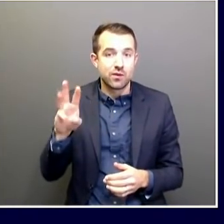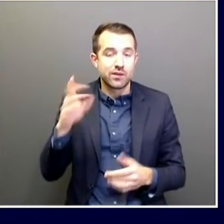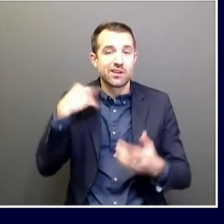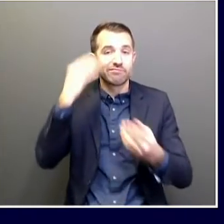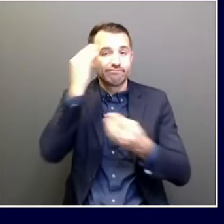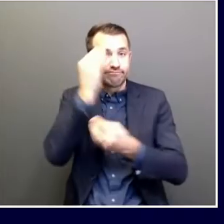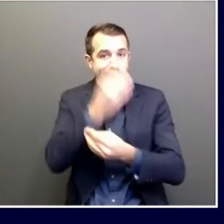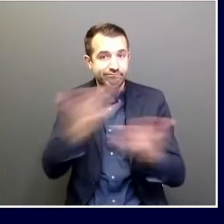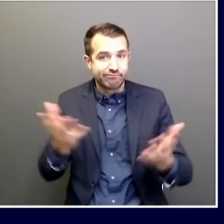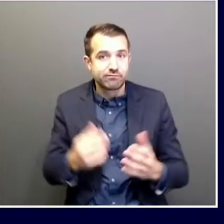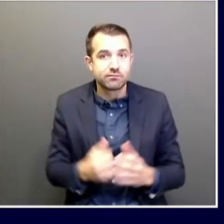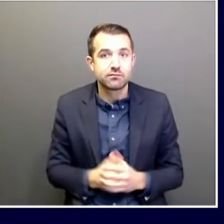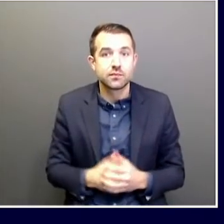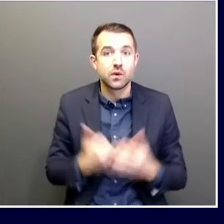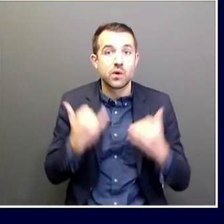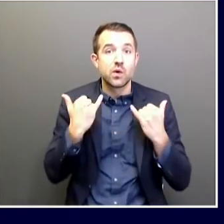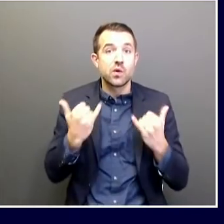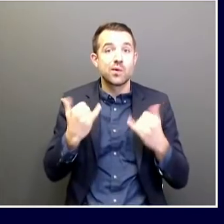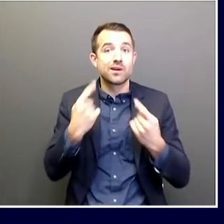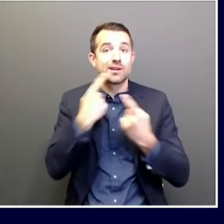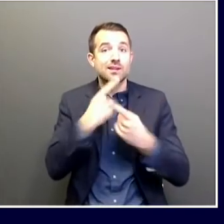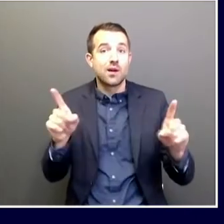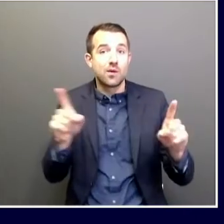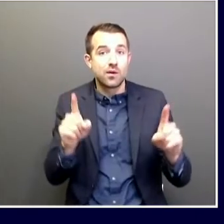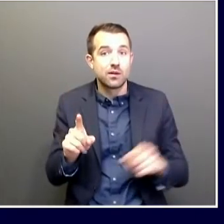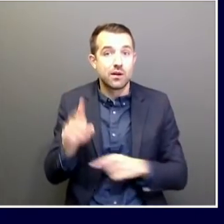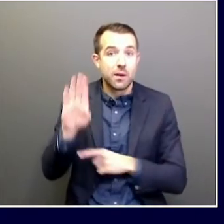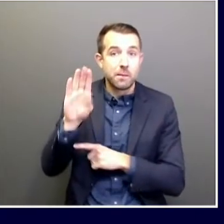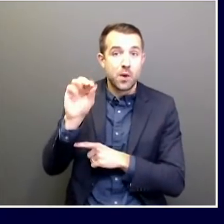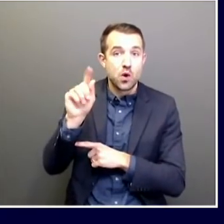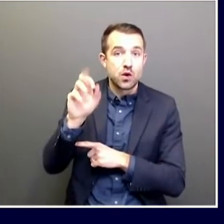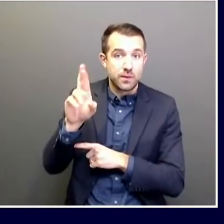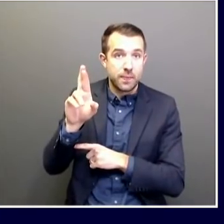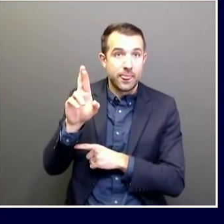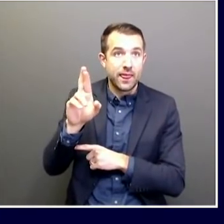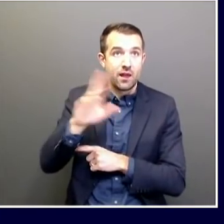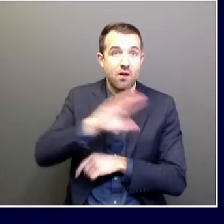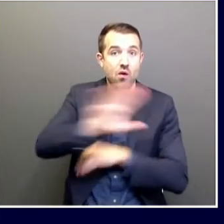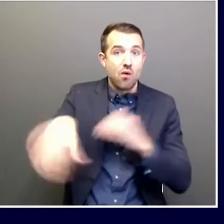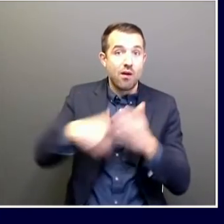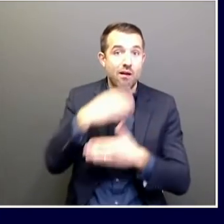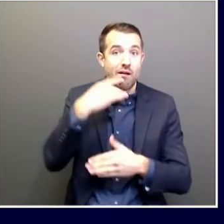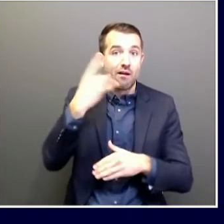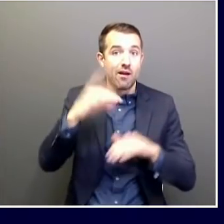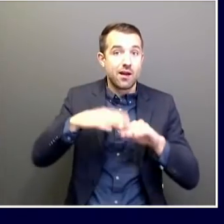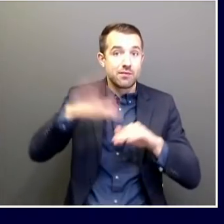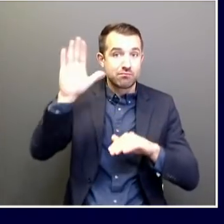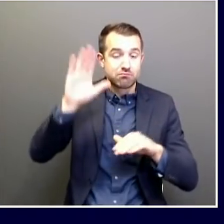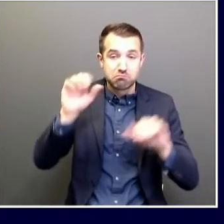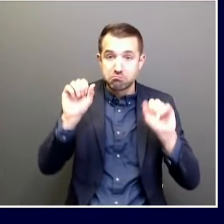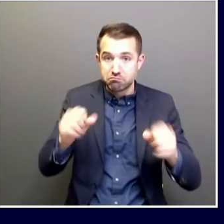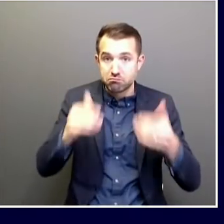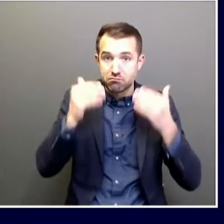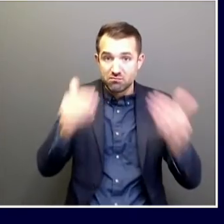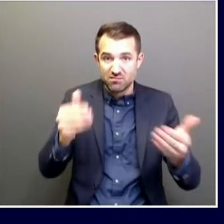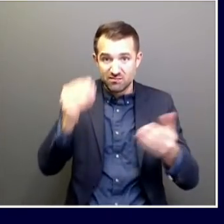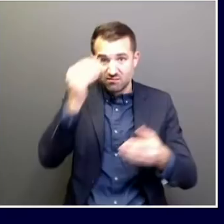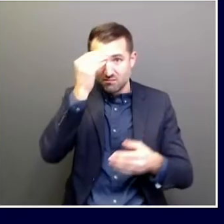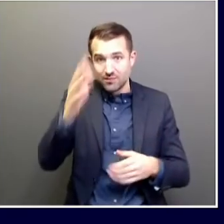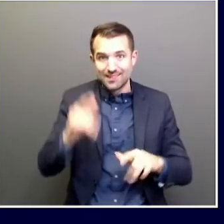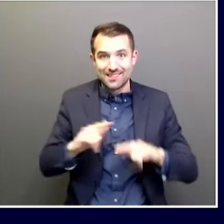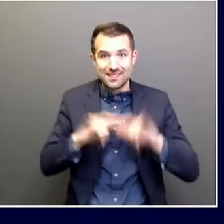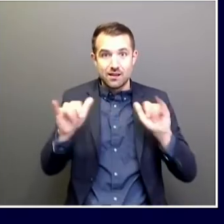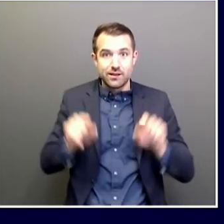work to first and foremost get people to get their first dose, or if they're doing a 2-dose series, second dose. We know that